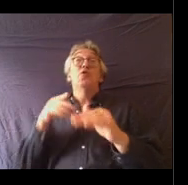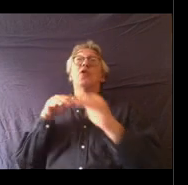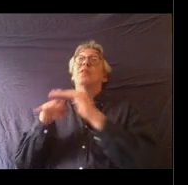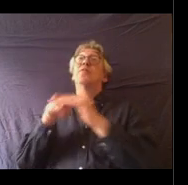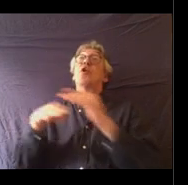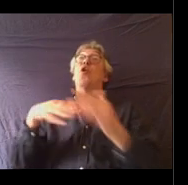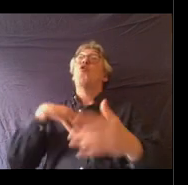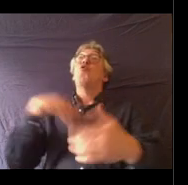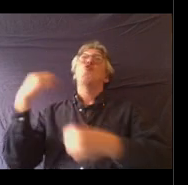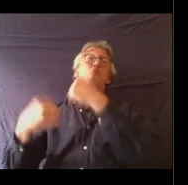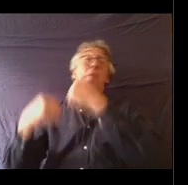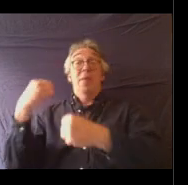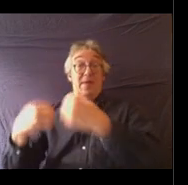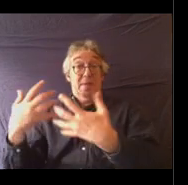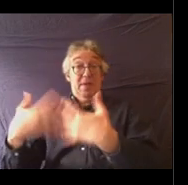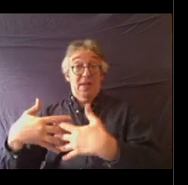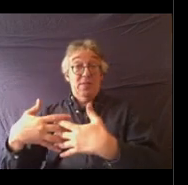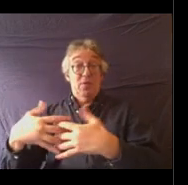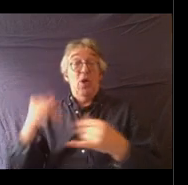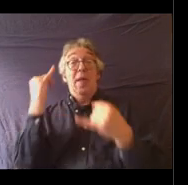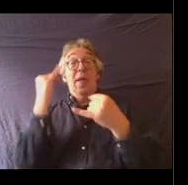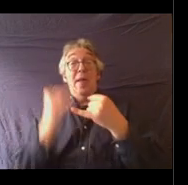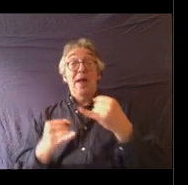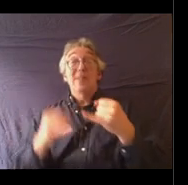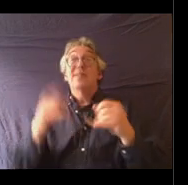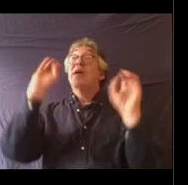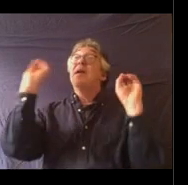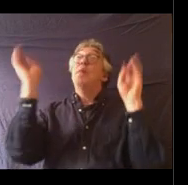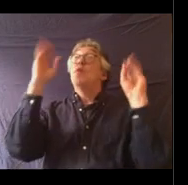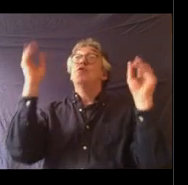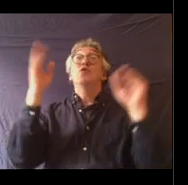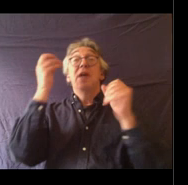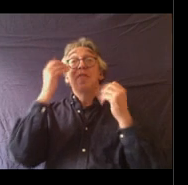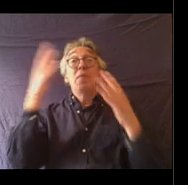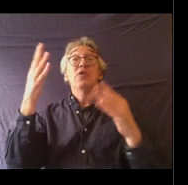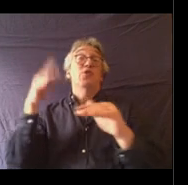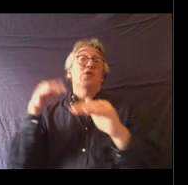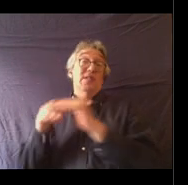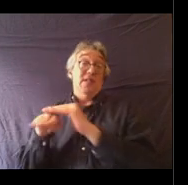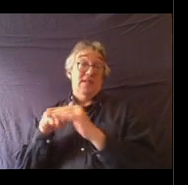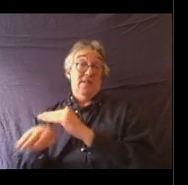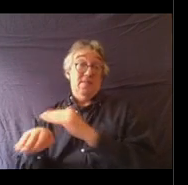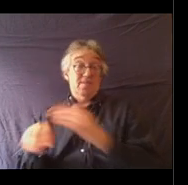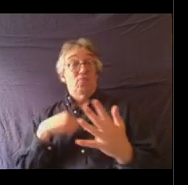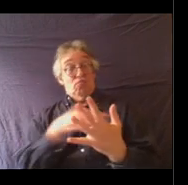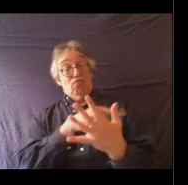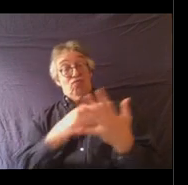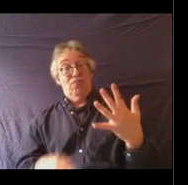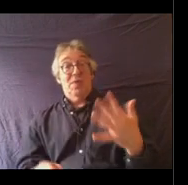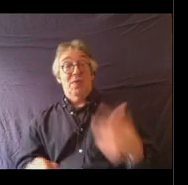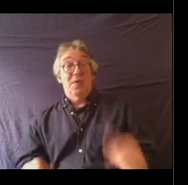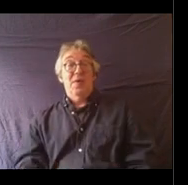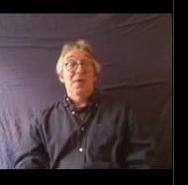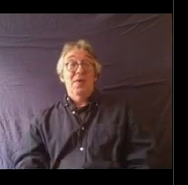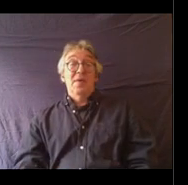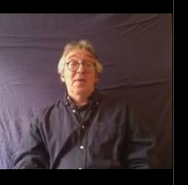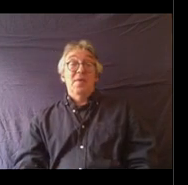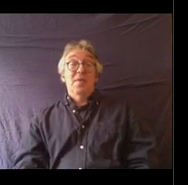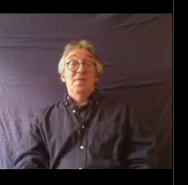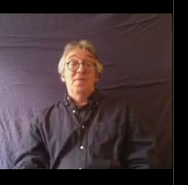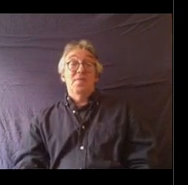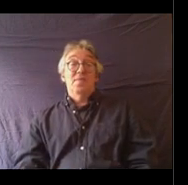is accessibility of emergency information. So I will start in the next slide by,